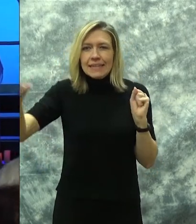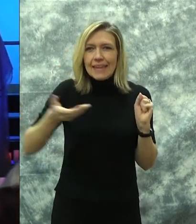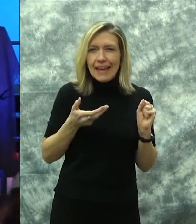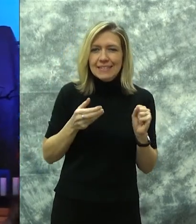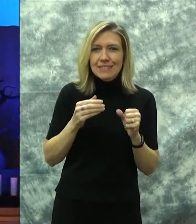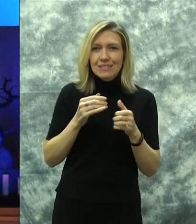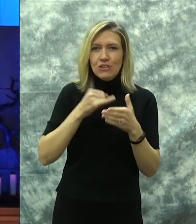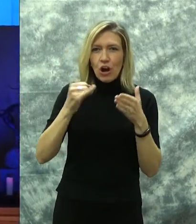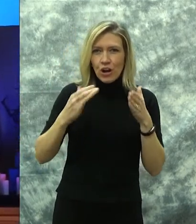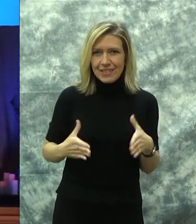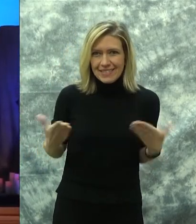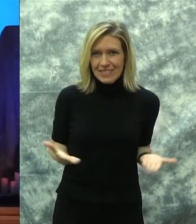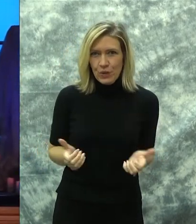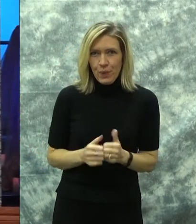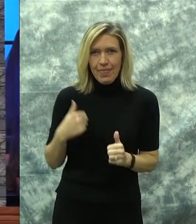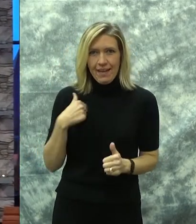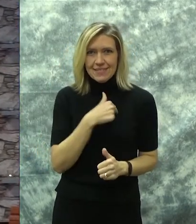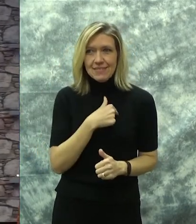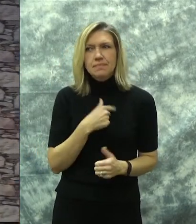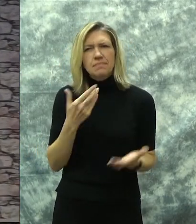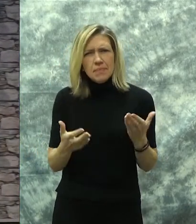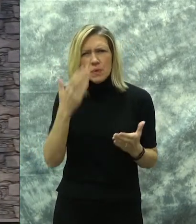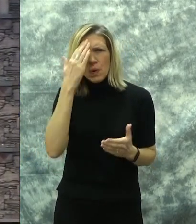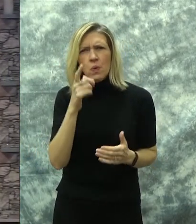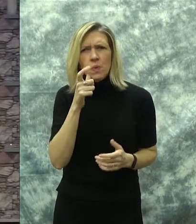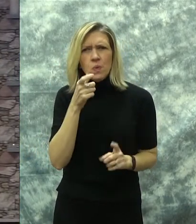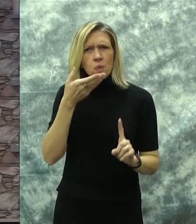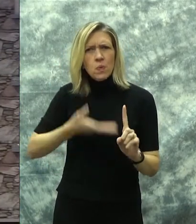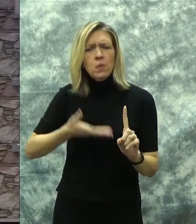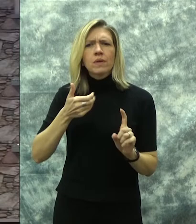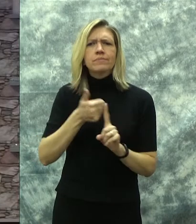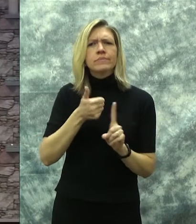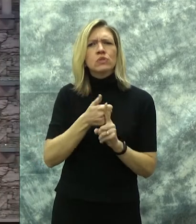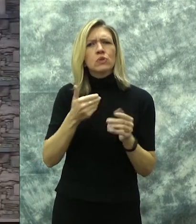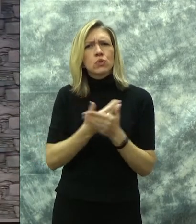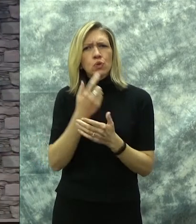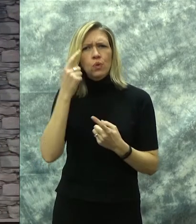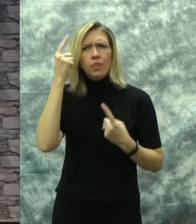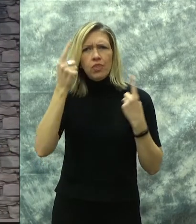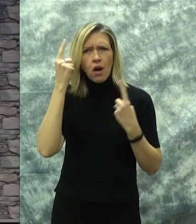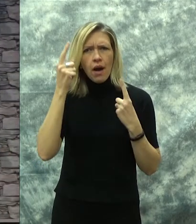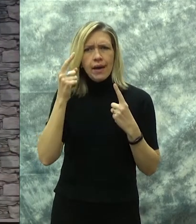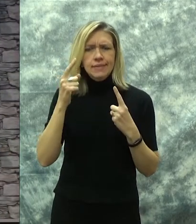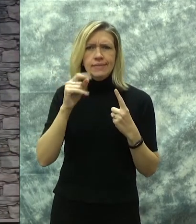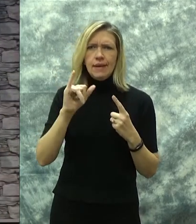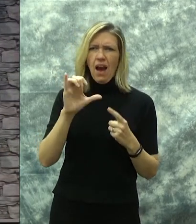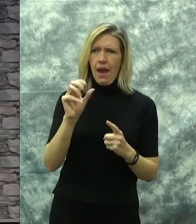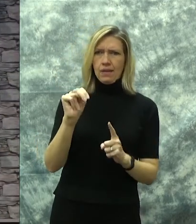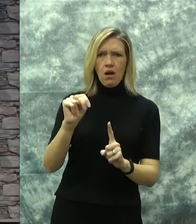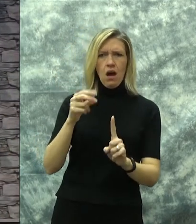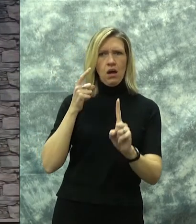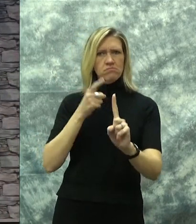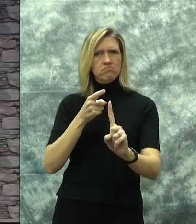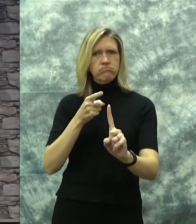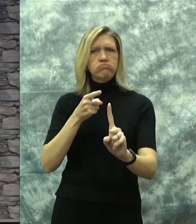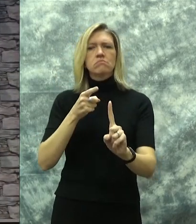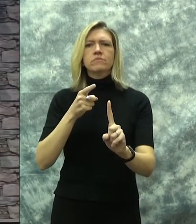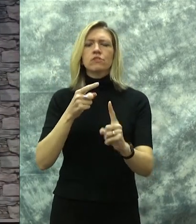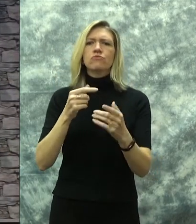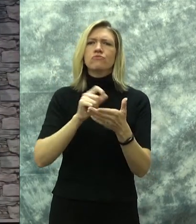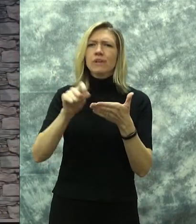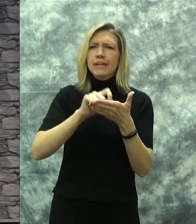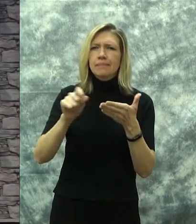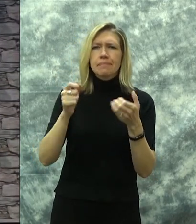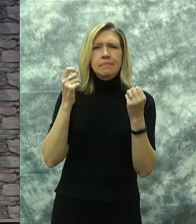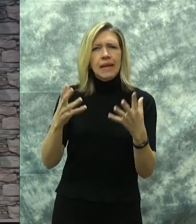know. He is a New Thought icon. He's written some of the most classic and iconic New Thought music that there is, and we get